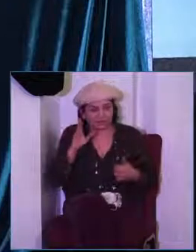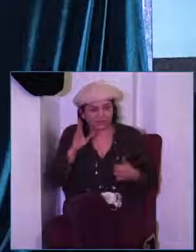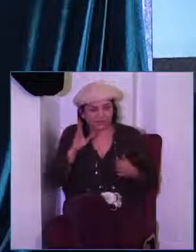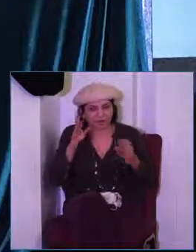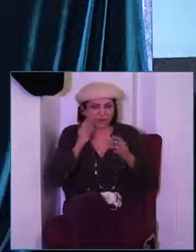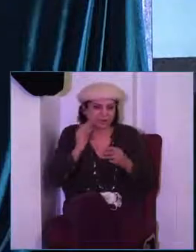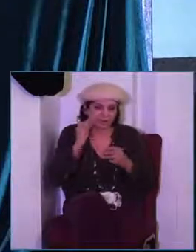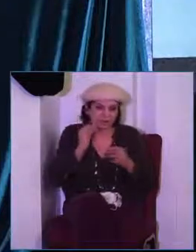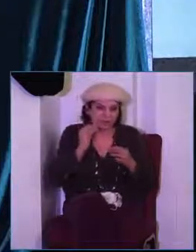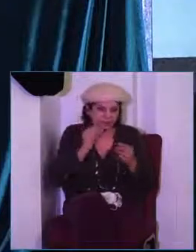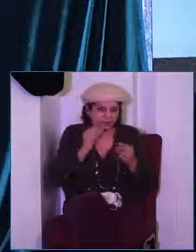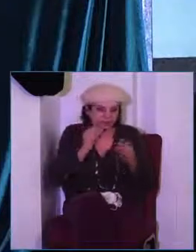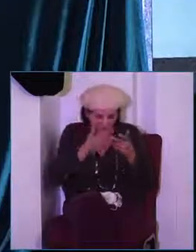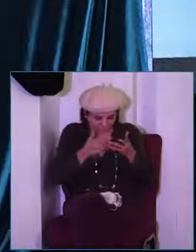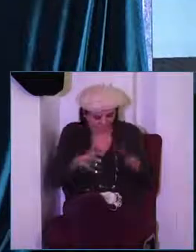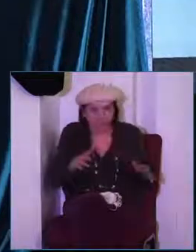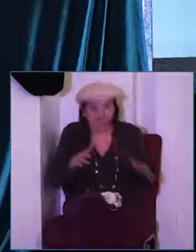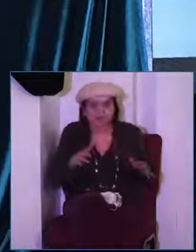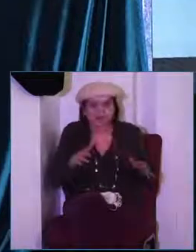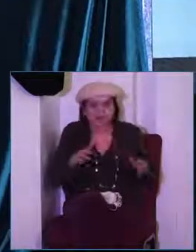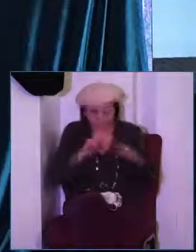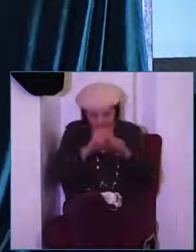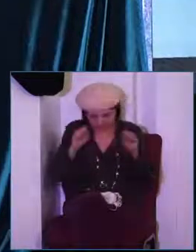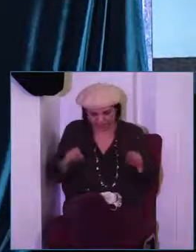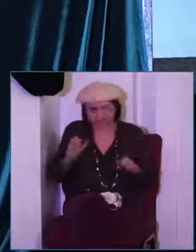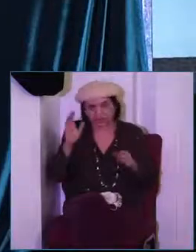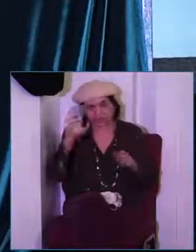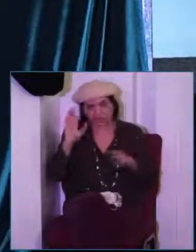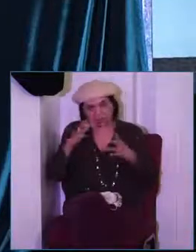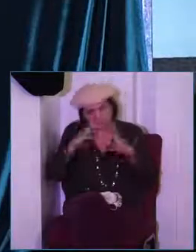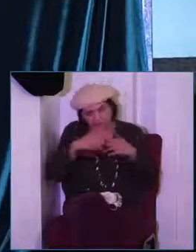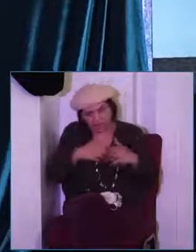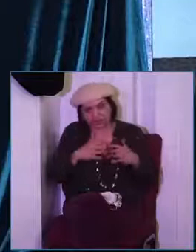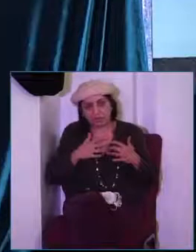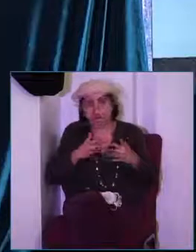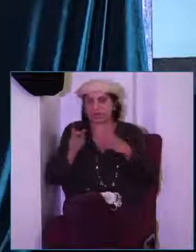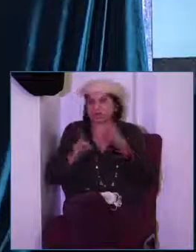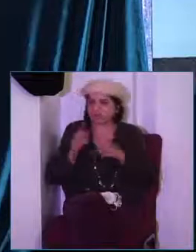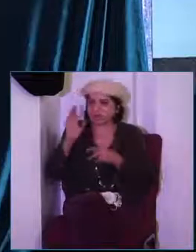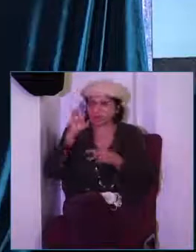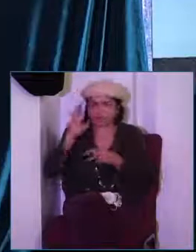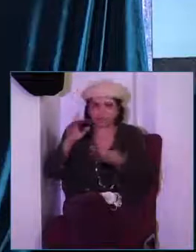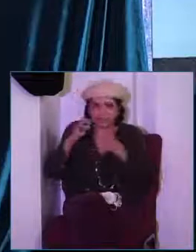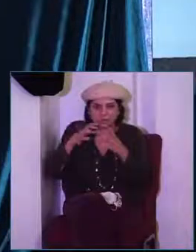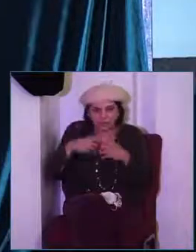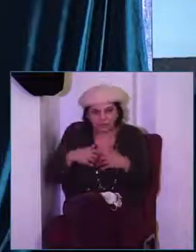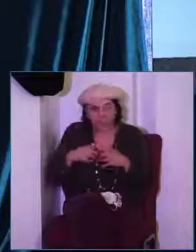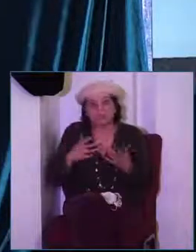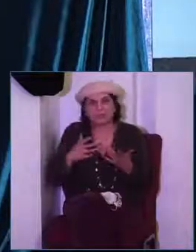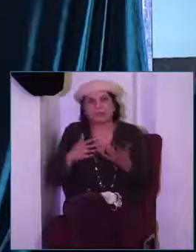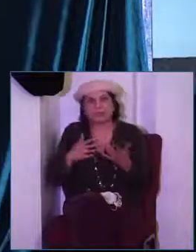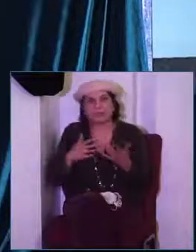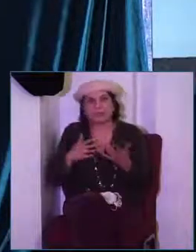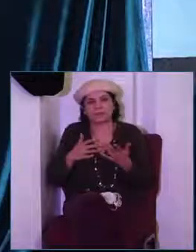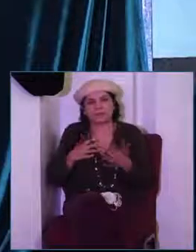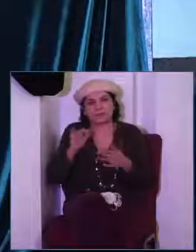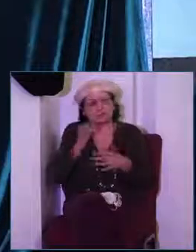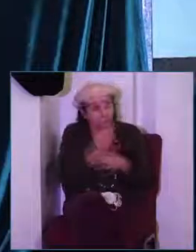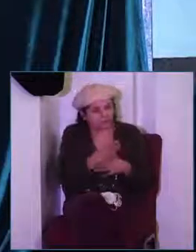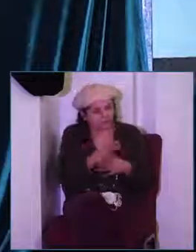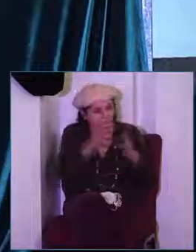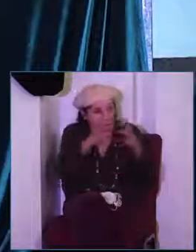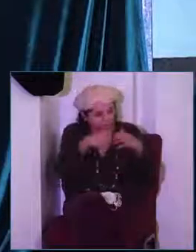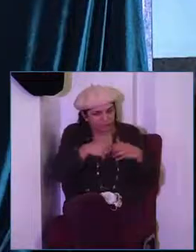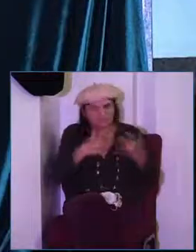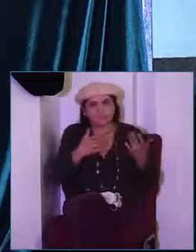another. Our systems will let us down. People will let us down. Our jobs will let us down. The economy